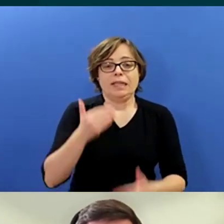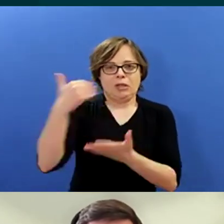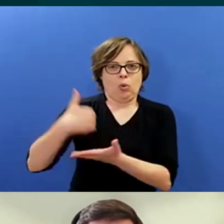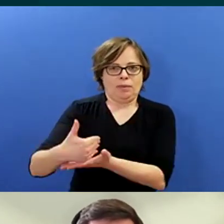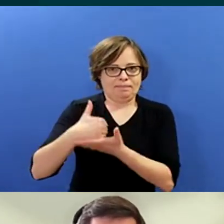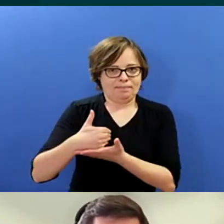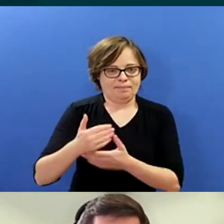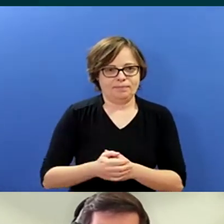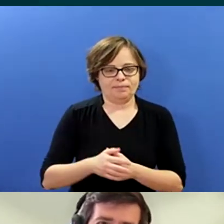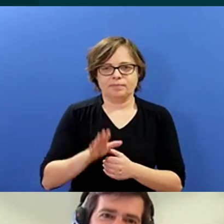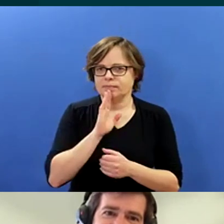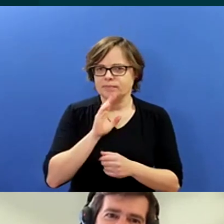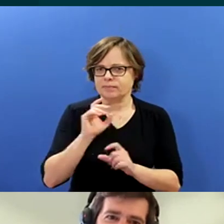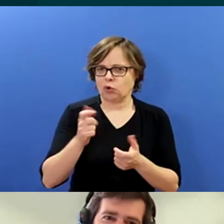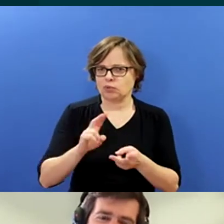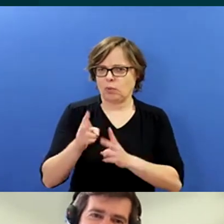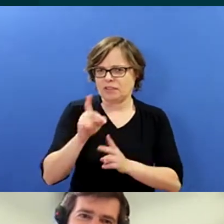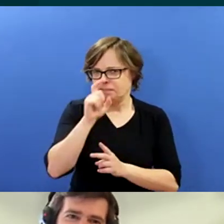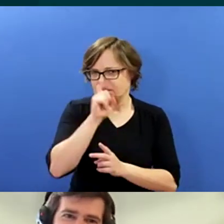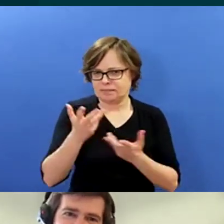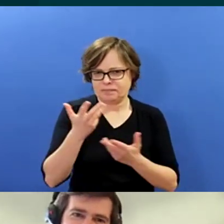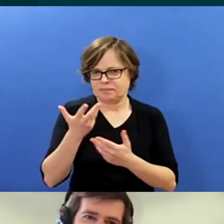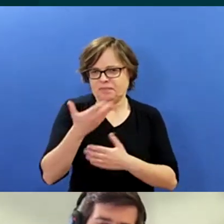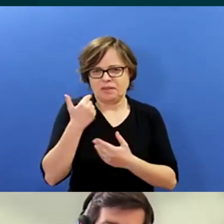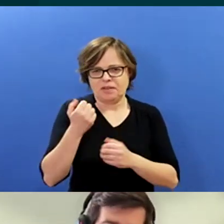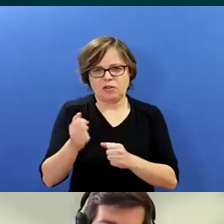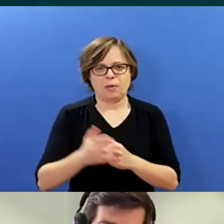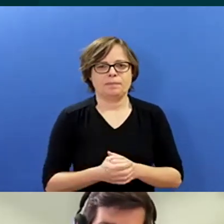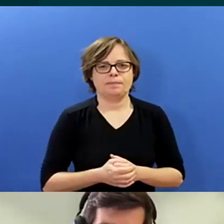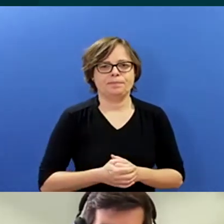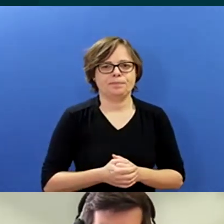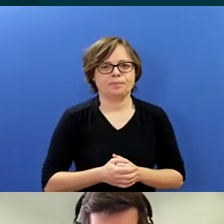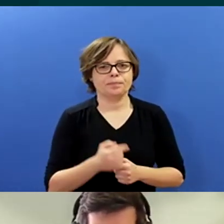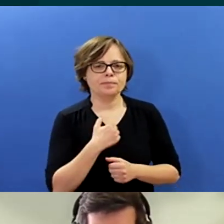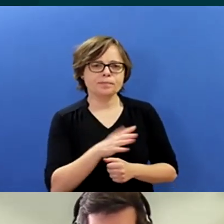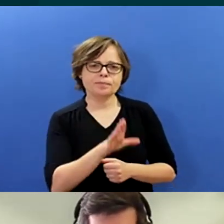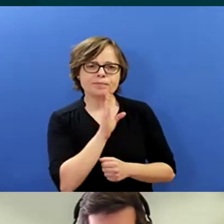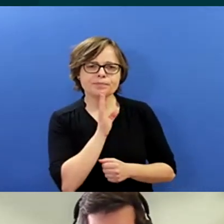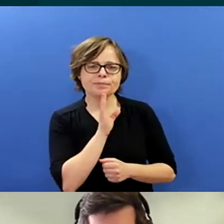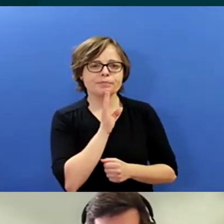Yeah, so I think also regarding the question that was discussed before,